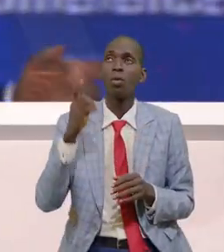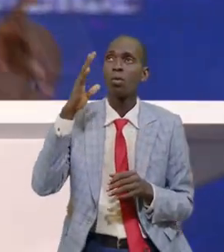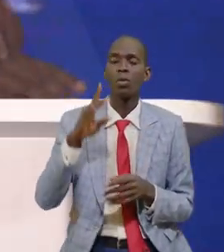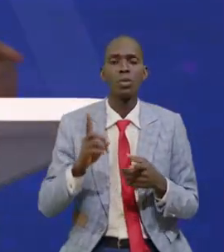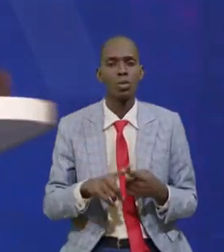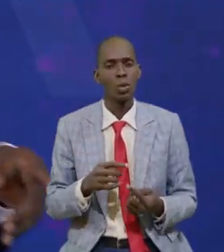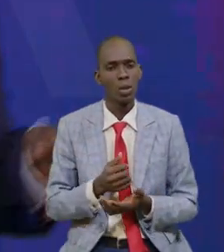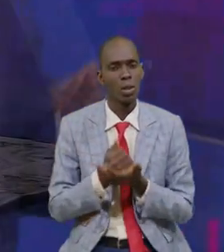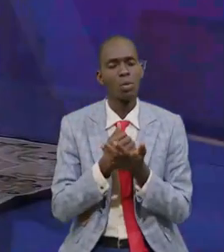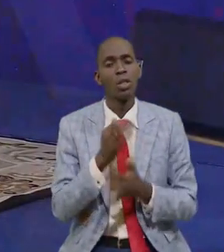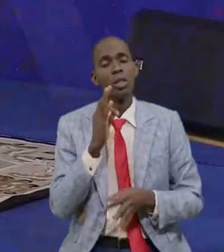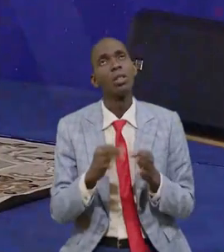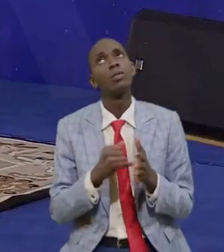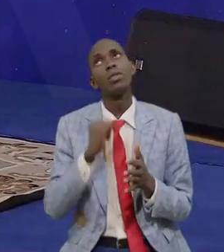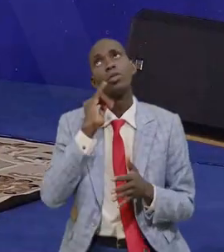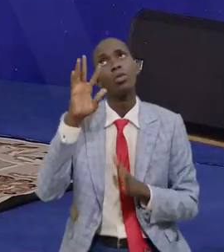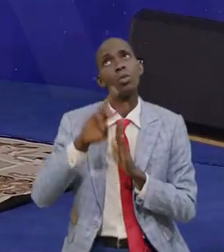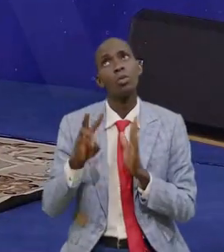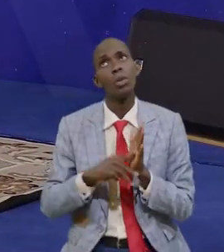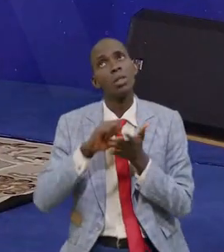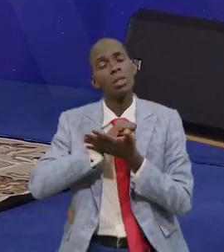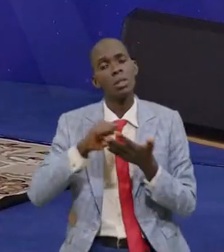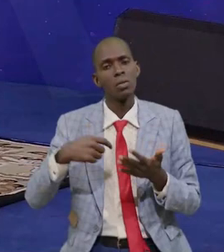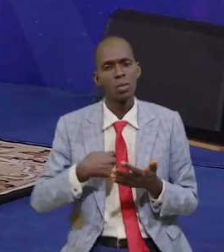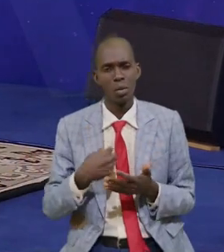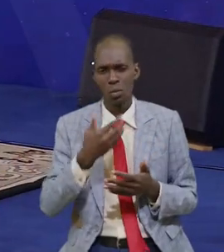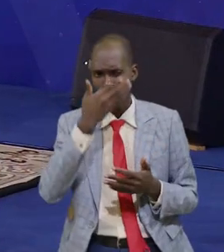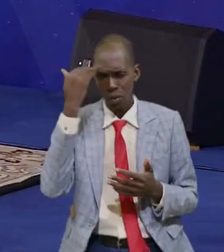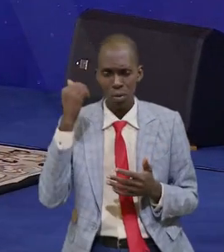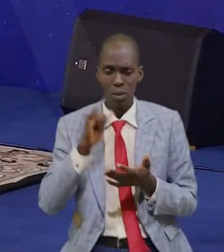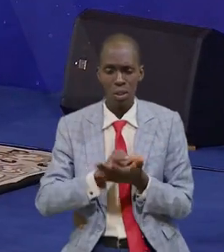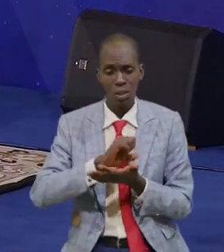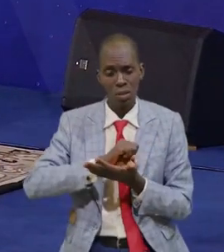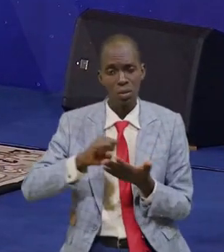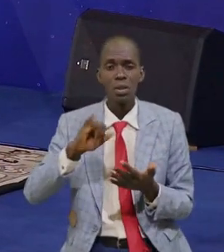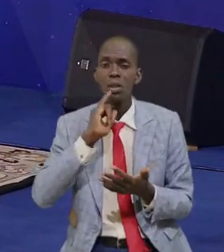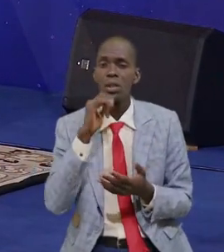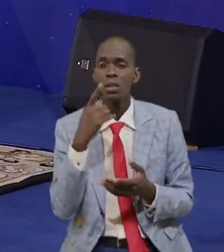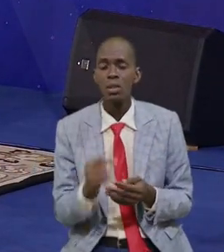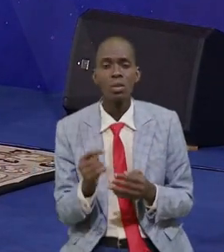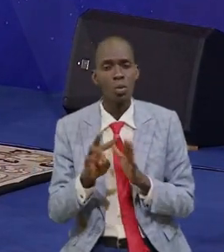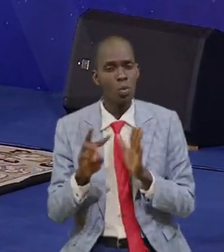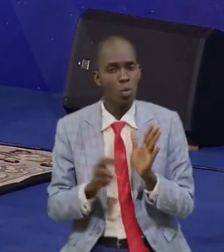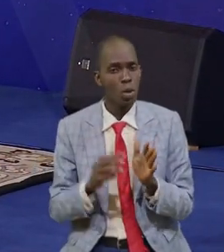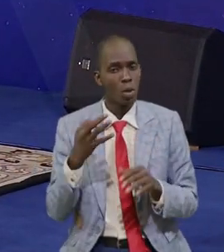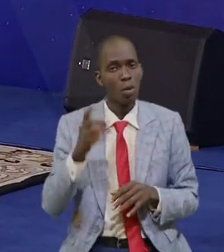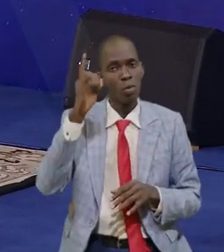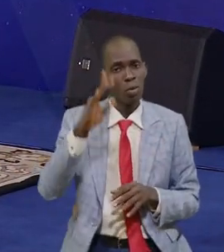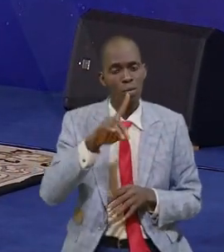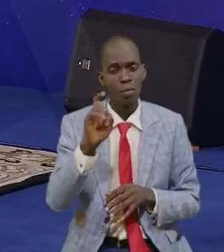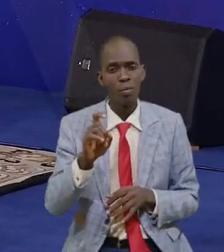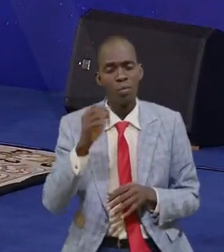me. Sanctification is the will of God. And Jesus said, lo, behold, I come to do